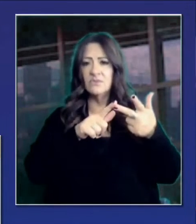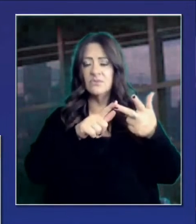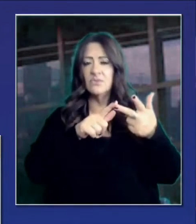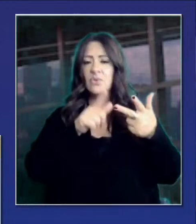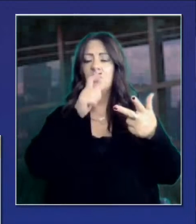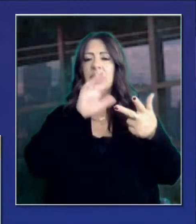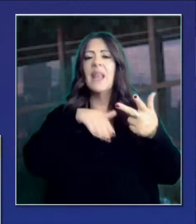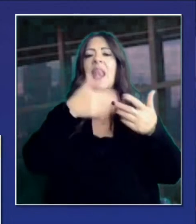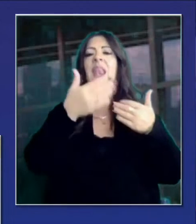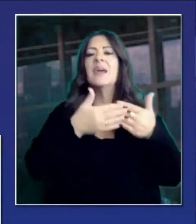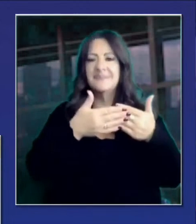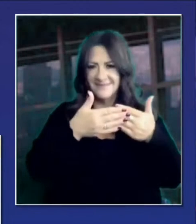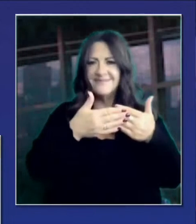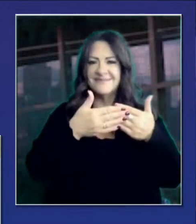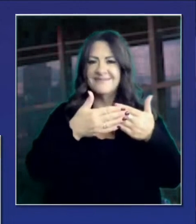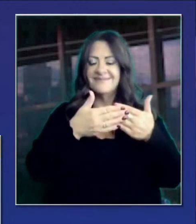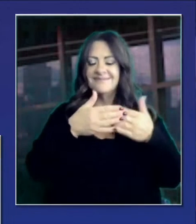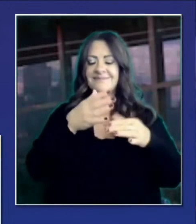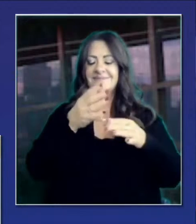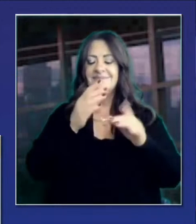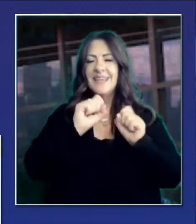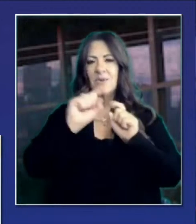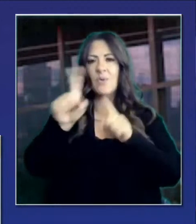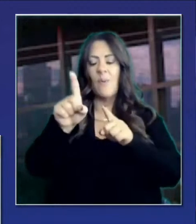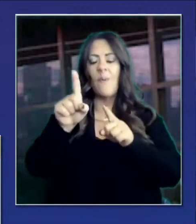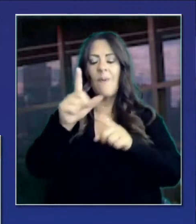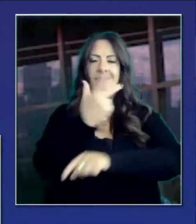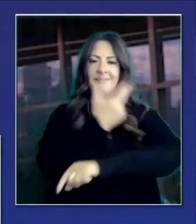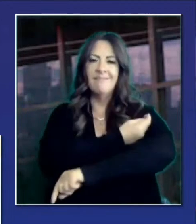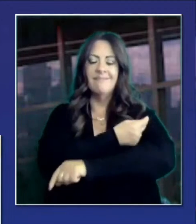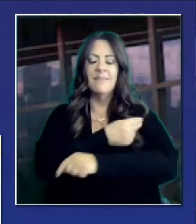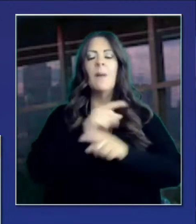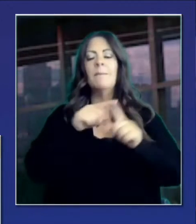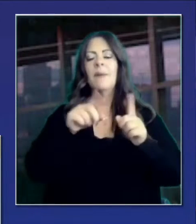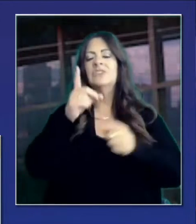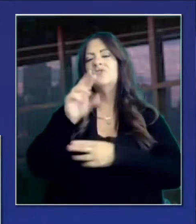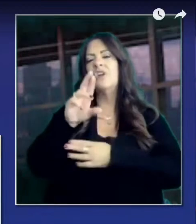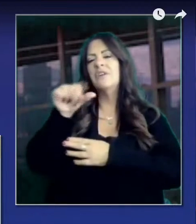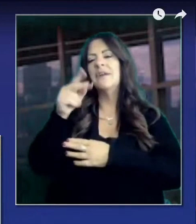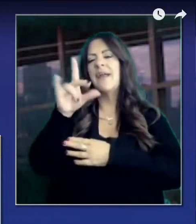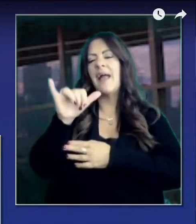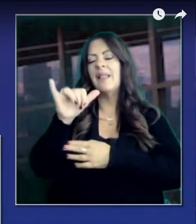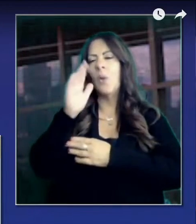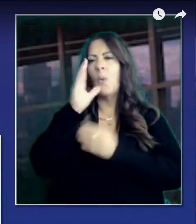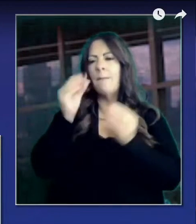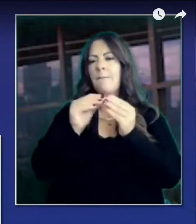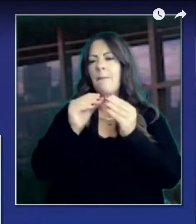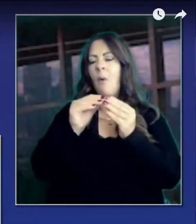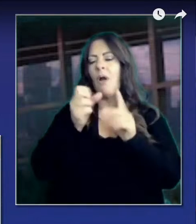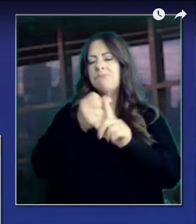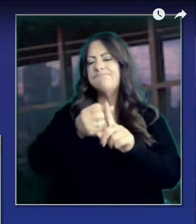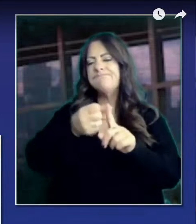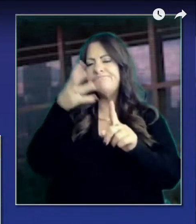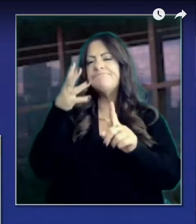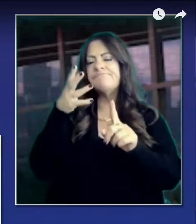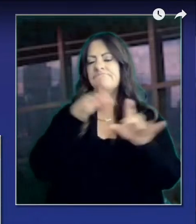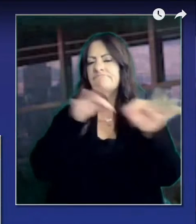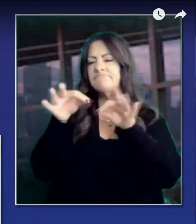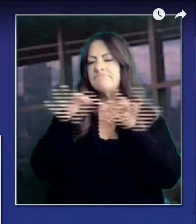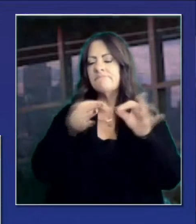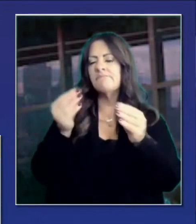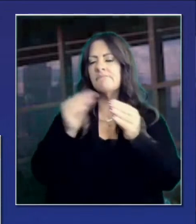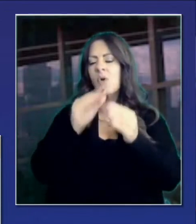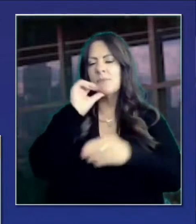Dr. Galley's update. And so we'll happily take some questions today, but tomorrow you'll hear a lot more about the details